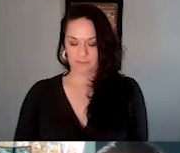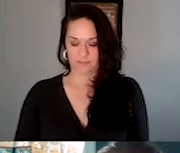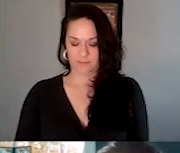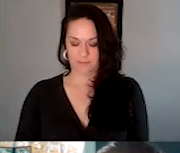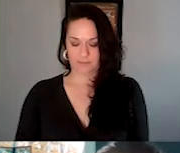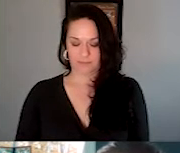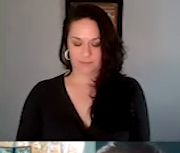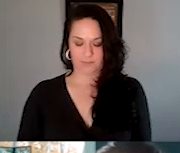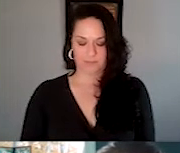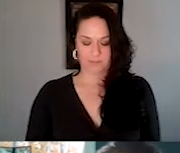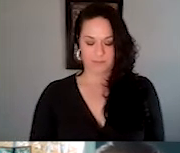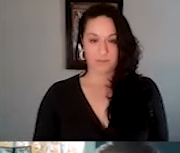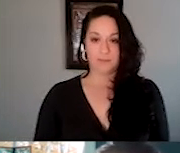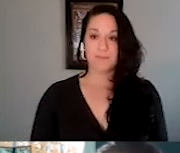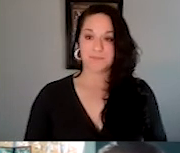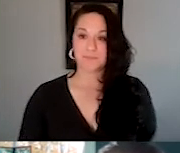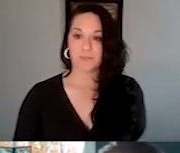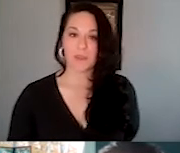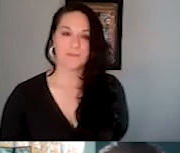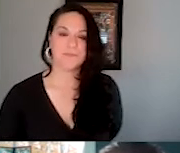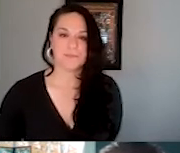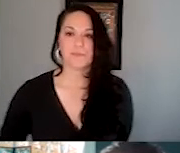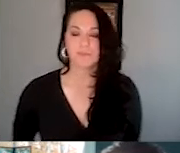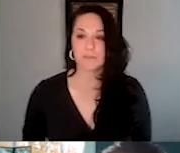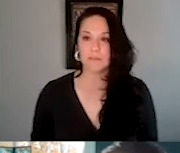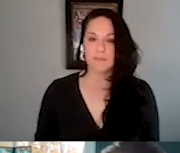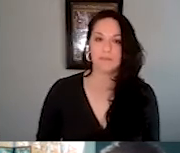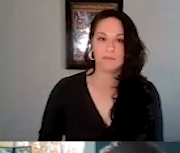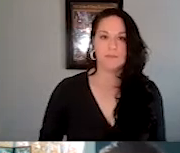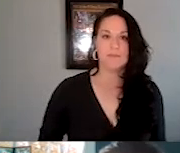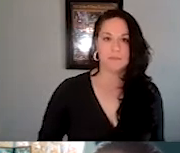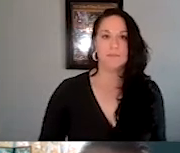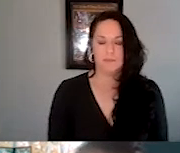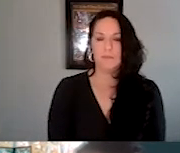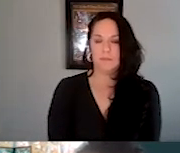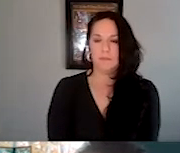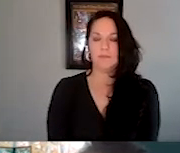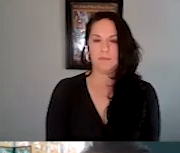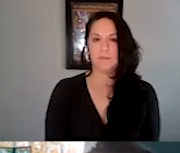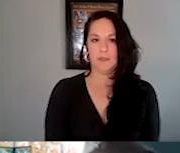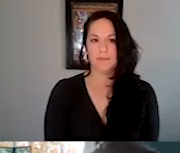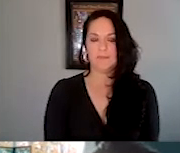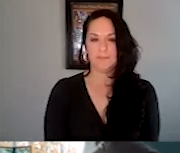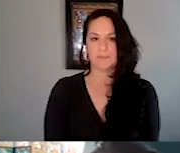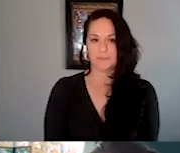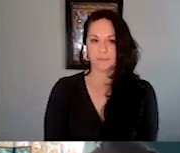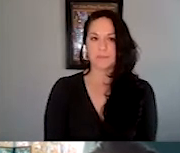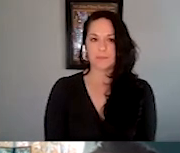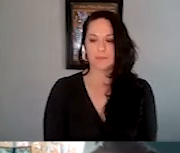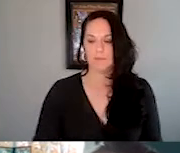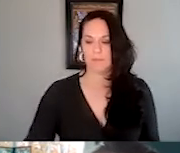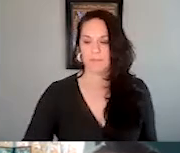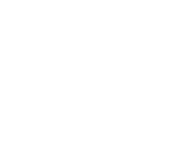So I want to say, I think everything Christina said is critically important to be able to